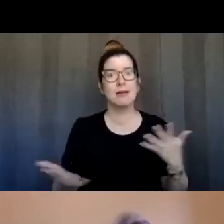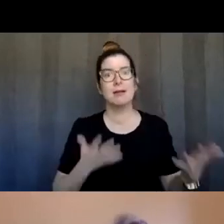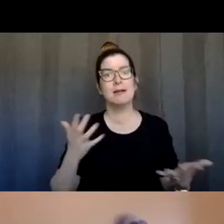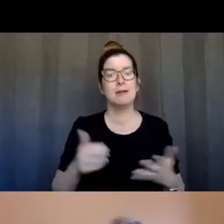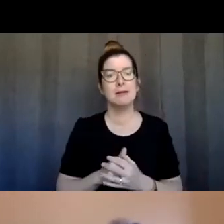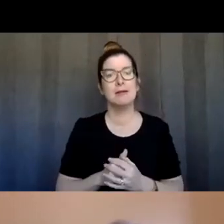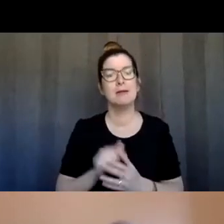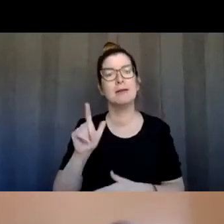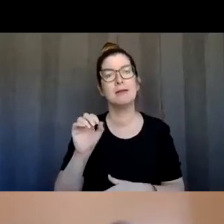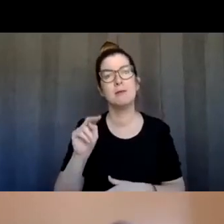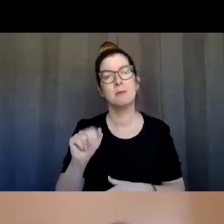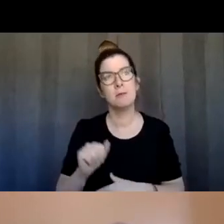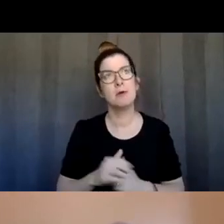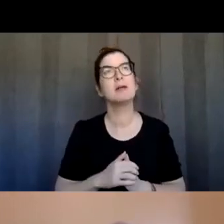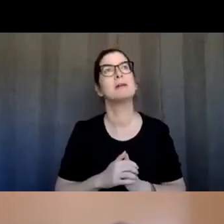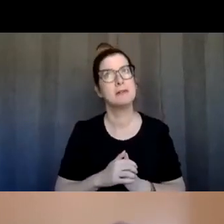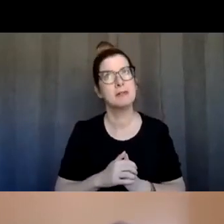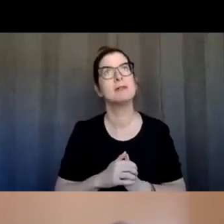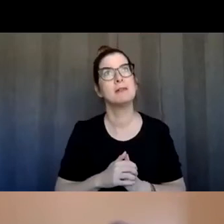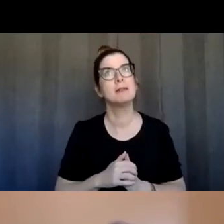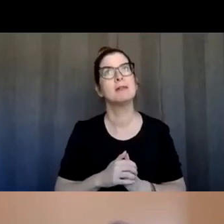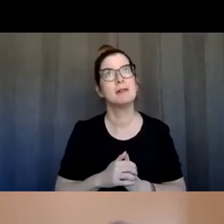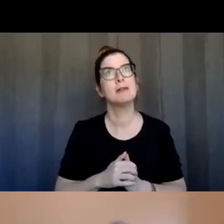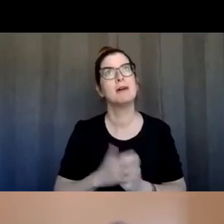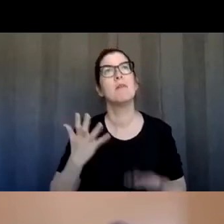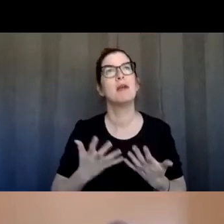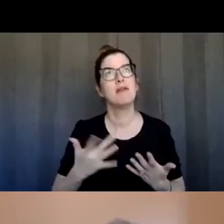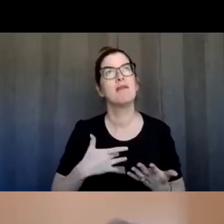I might have felt left out with the media.